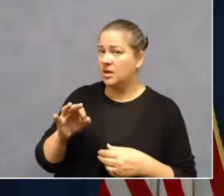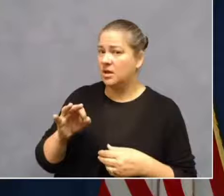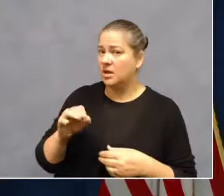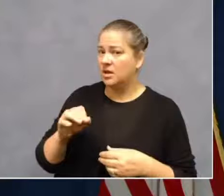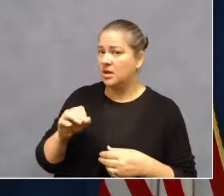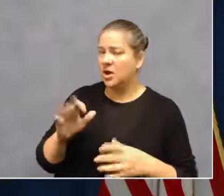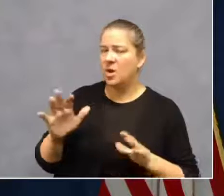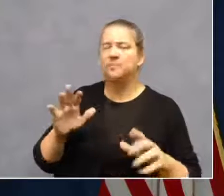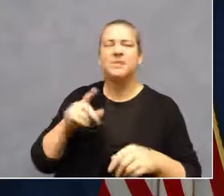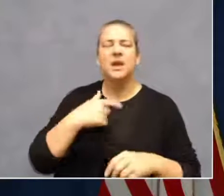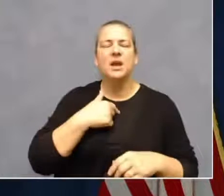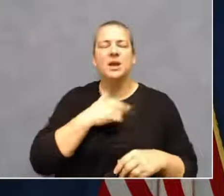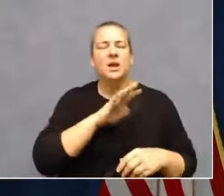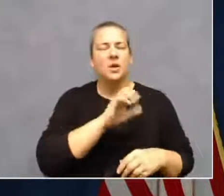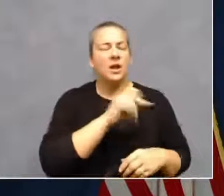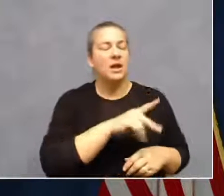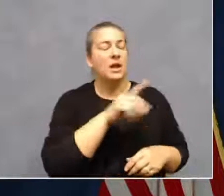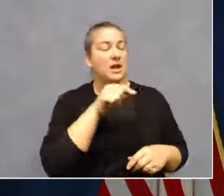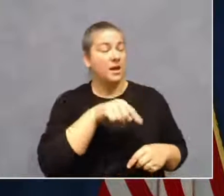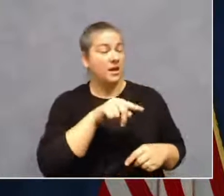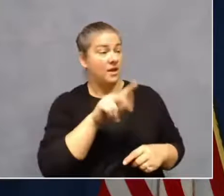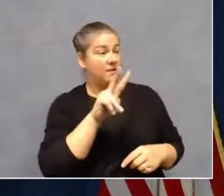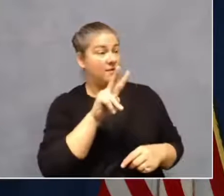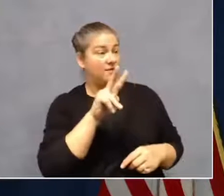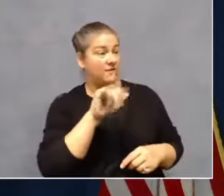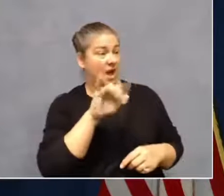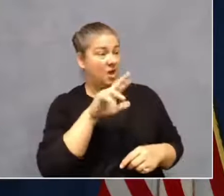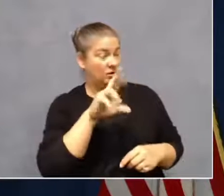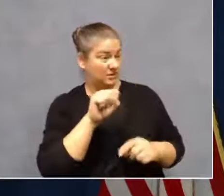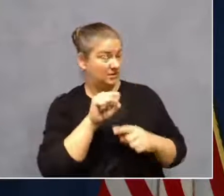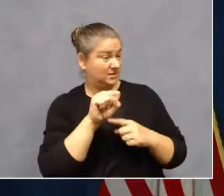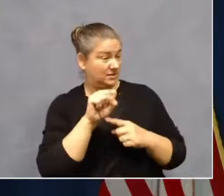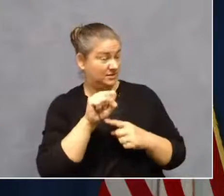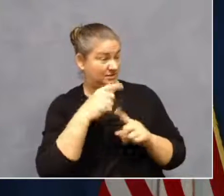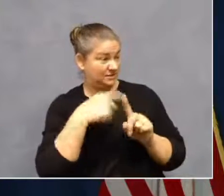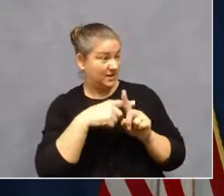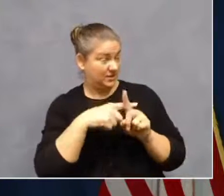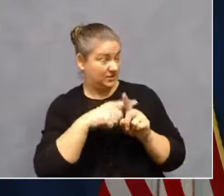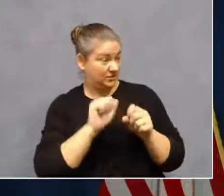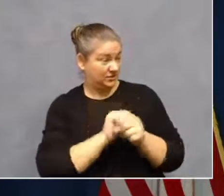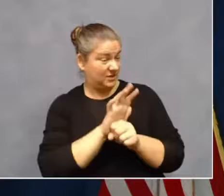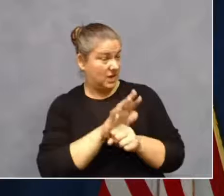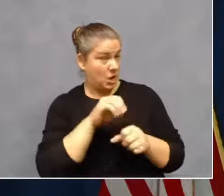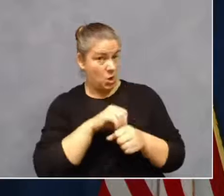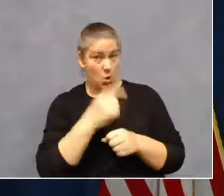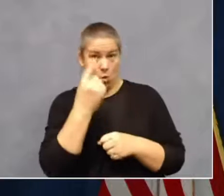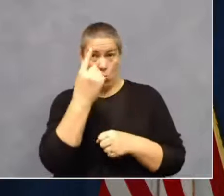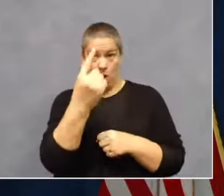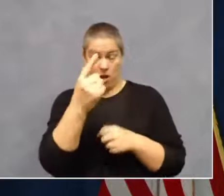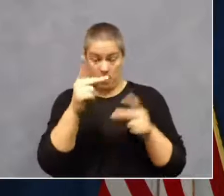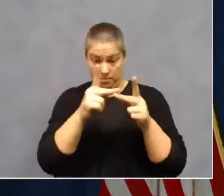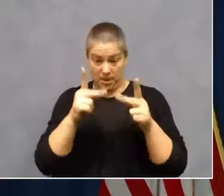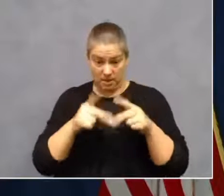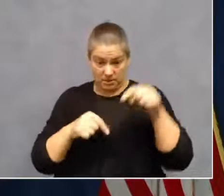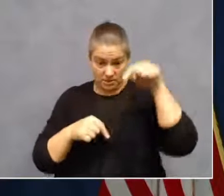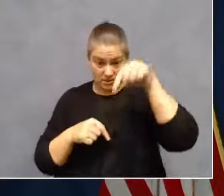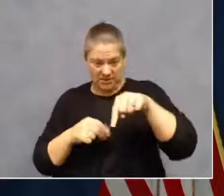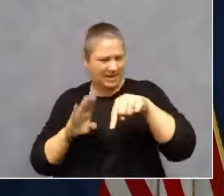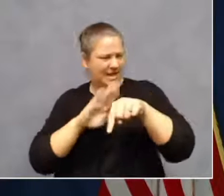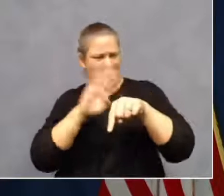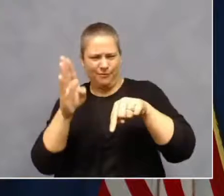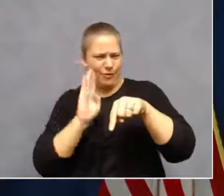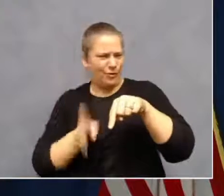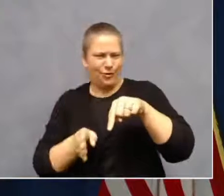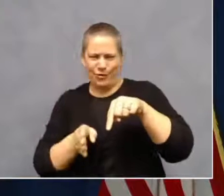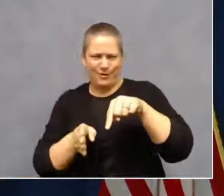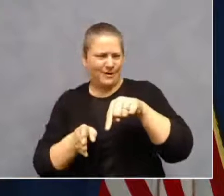on that. This virus at its levels is never in one isolated place. What those places do is give us